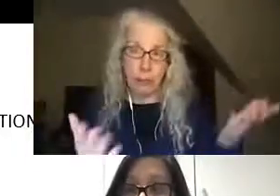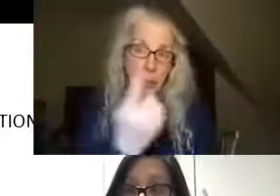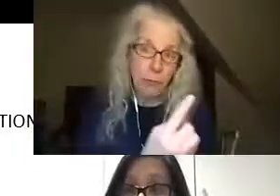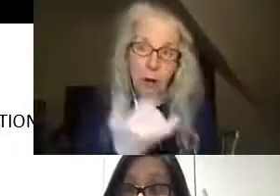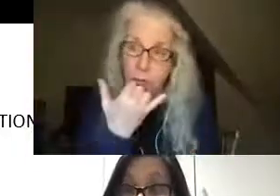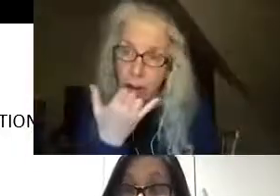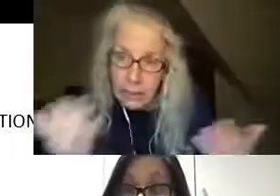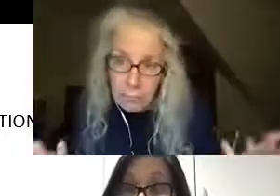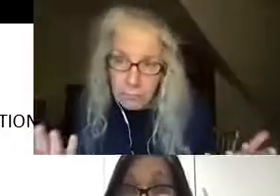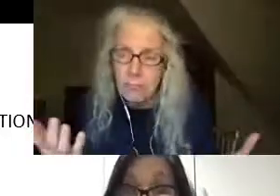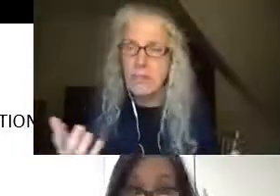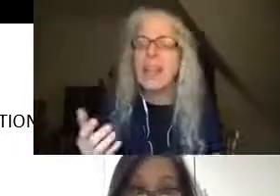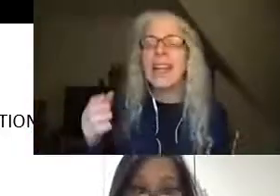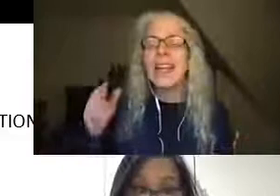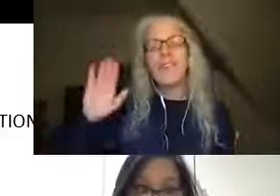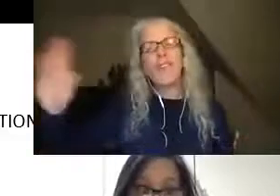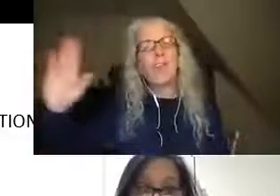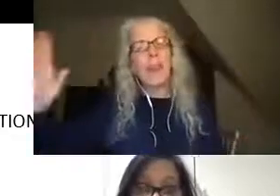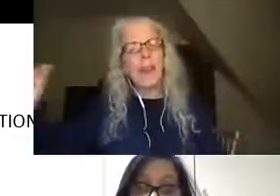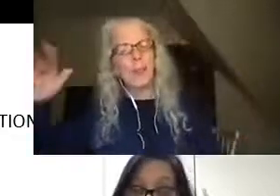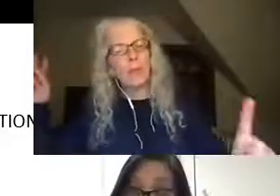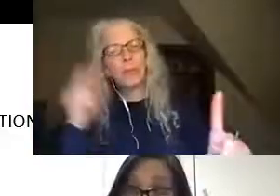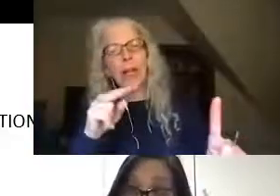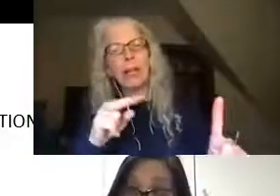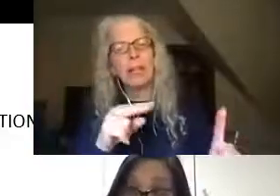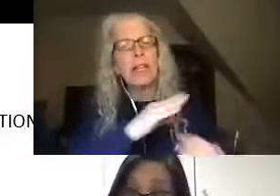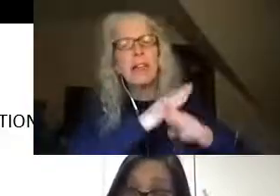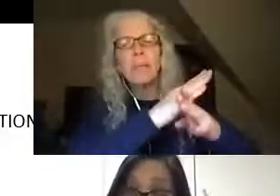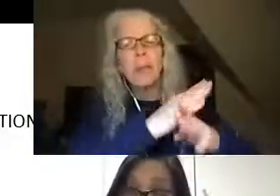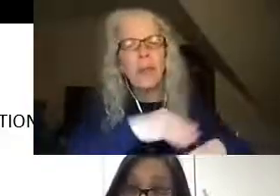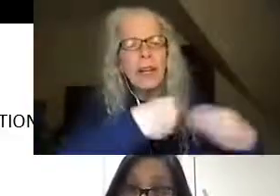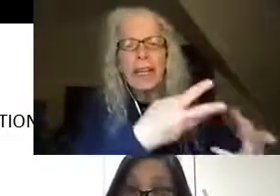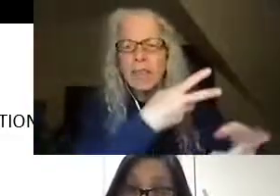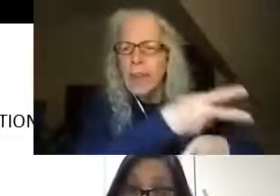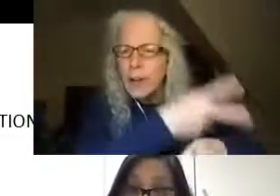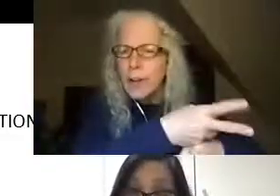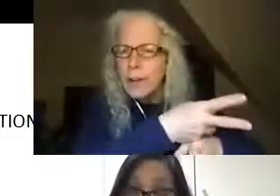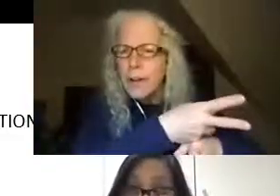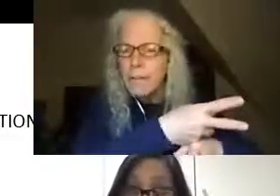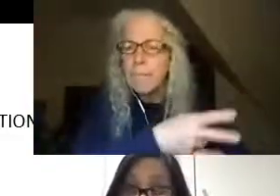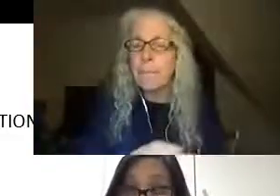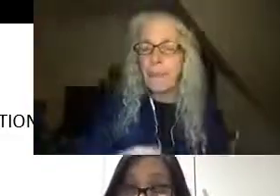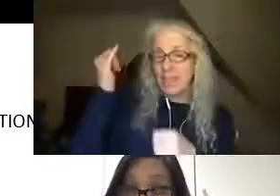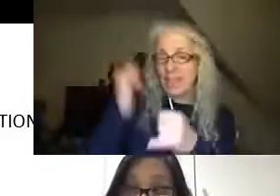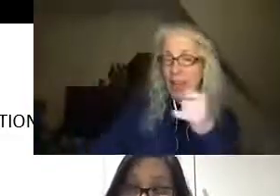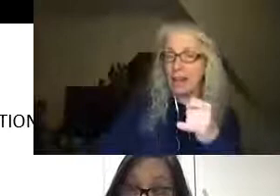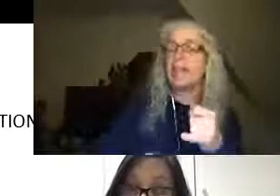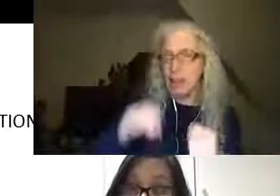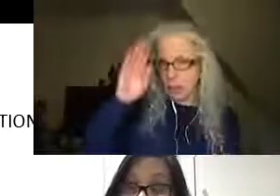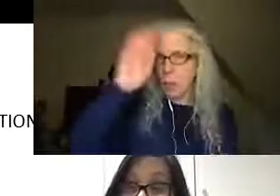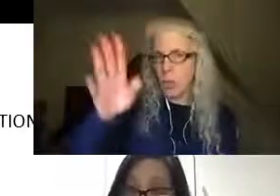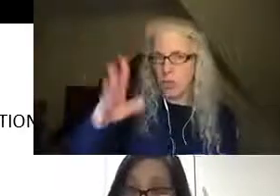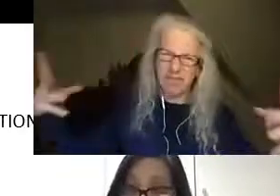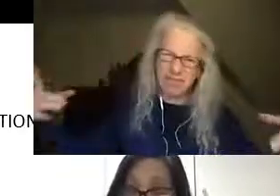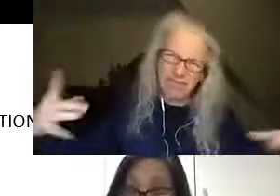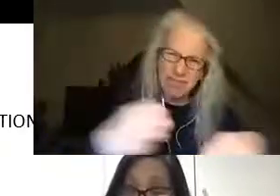some barriers to care from their perspective. The final project deliverable for that goal will be a consolidated report that